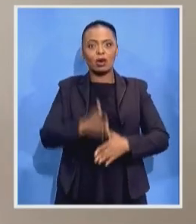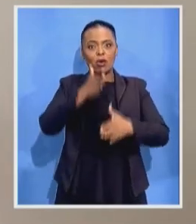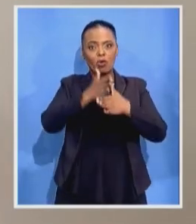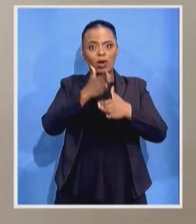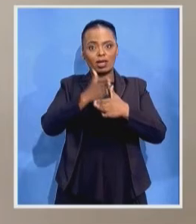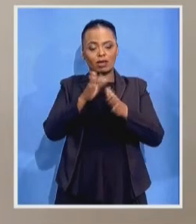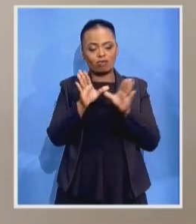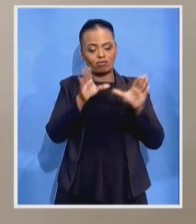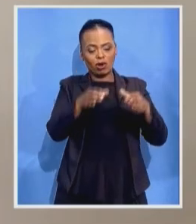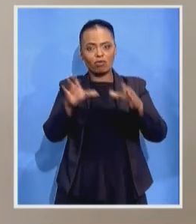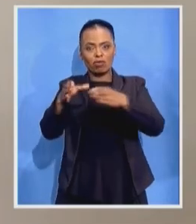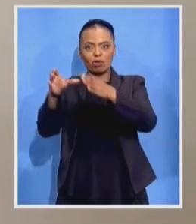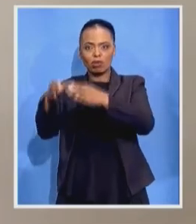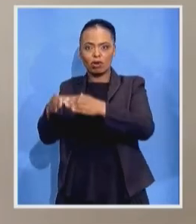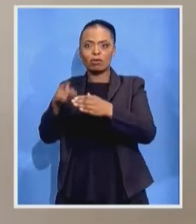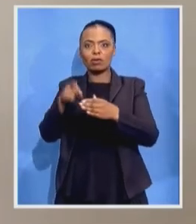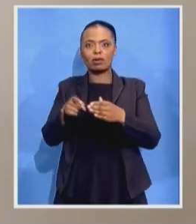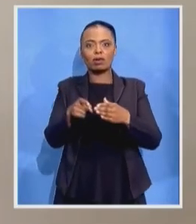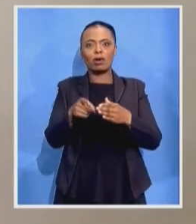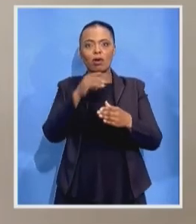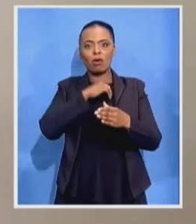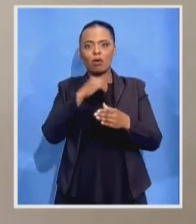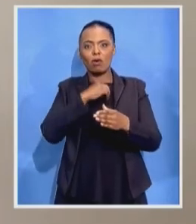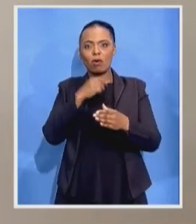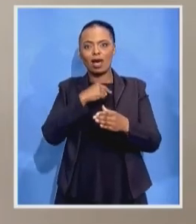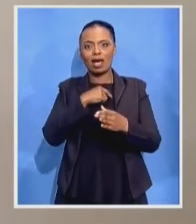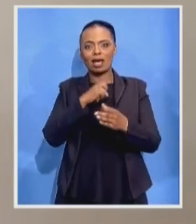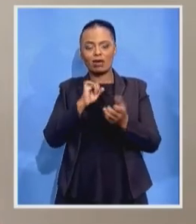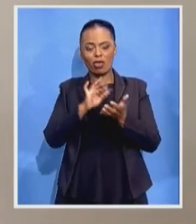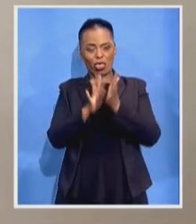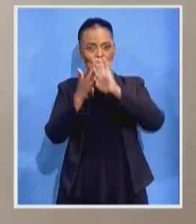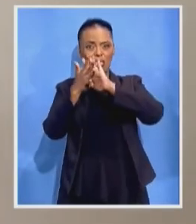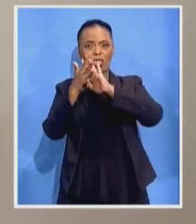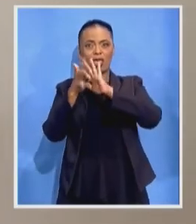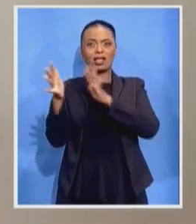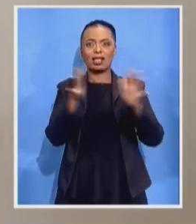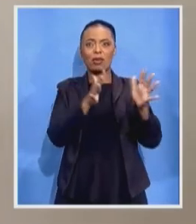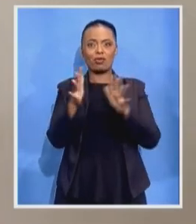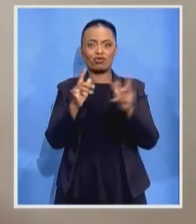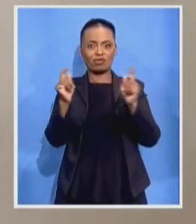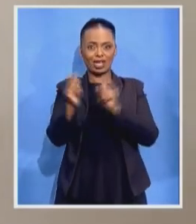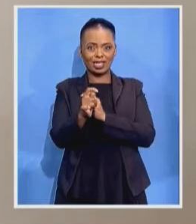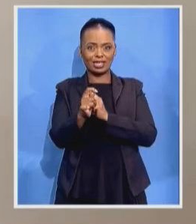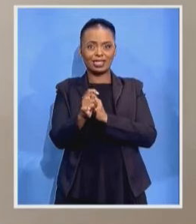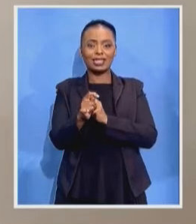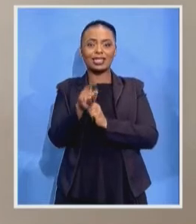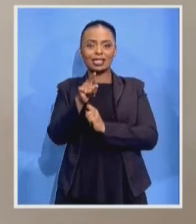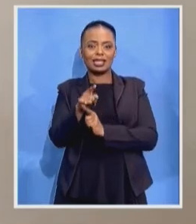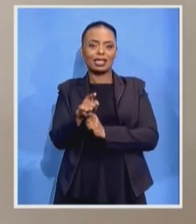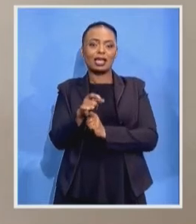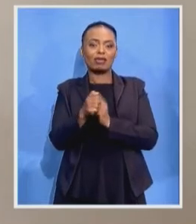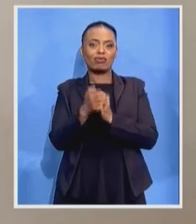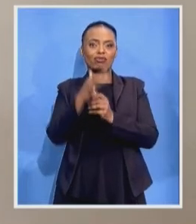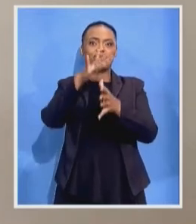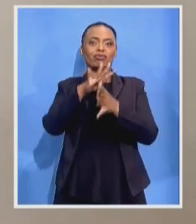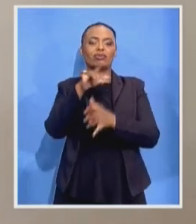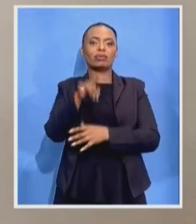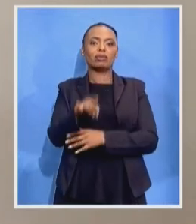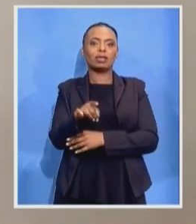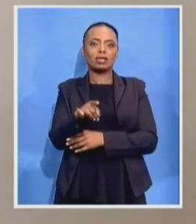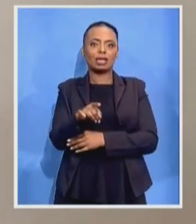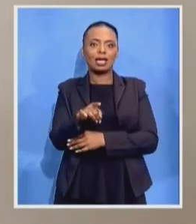of climate change is essential. The Central Committee will be identifying South Africa's